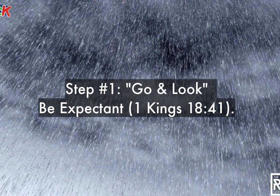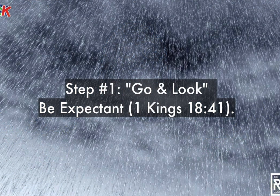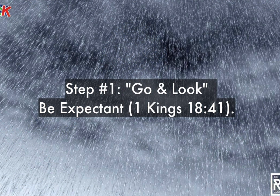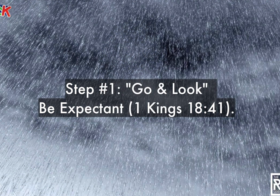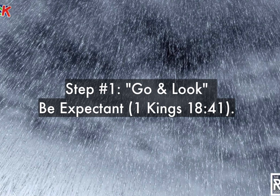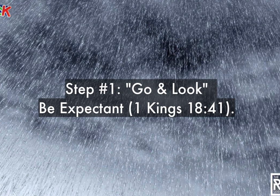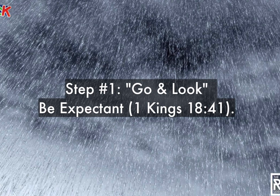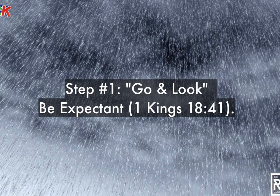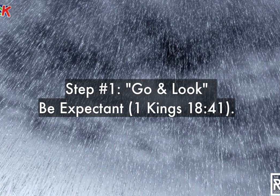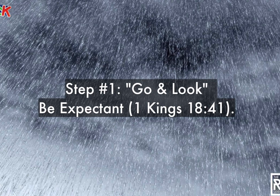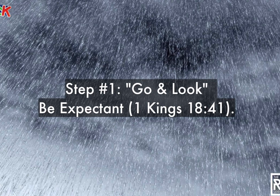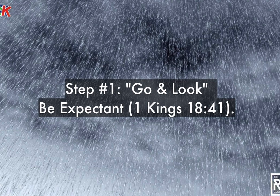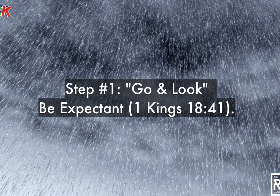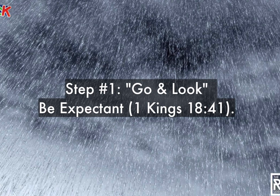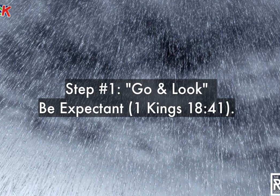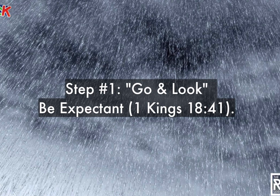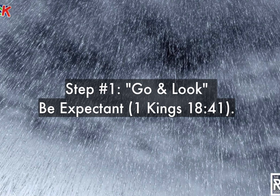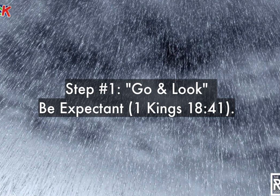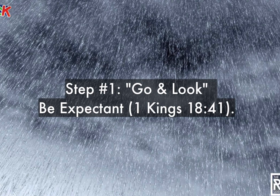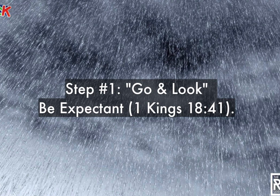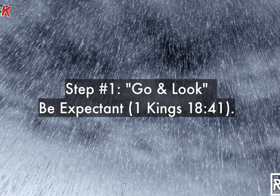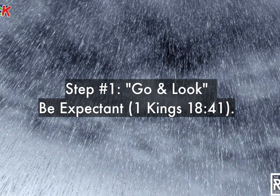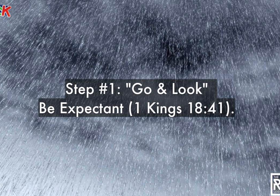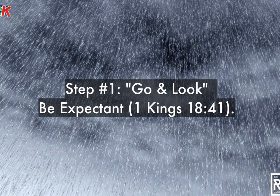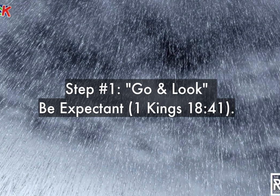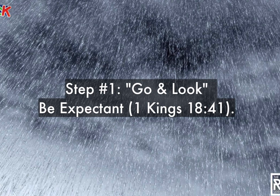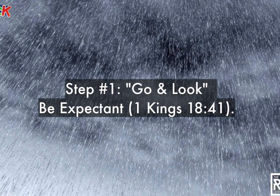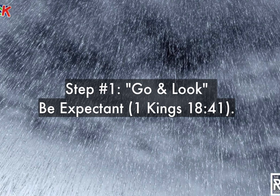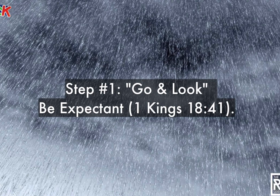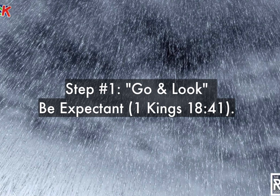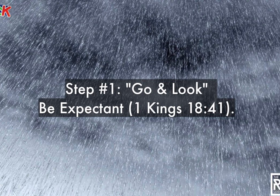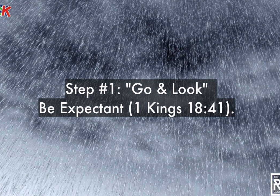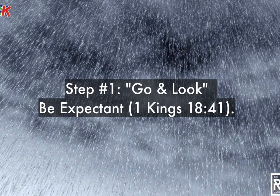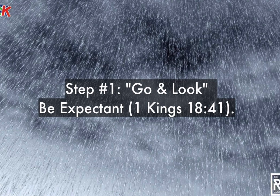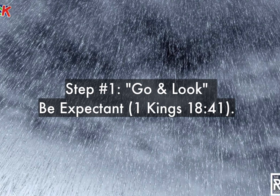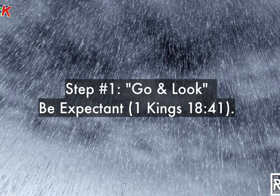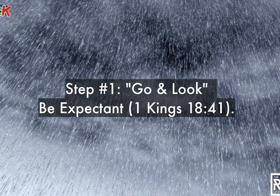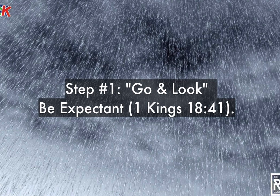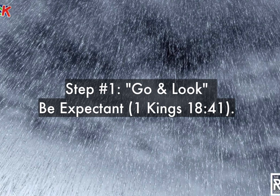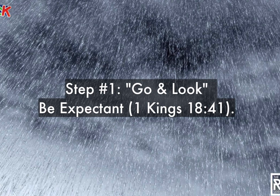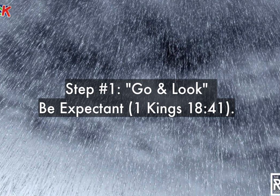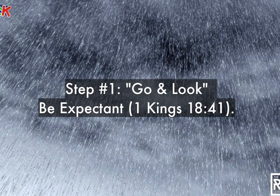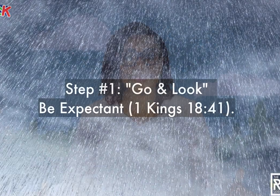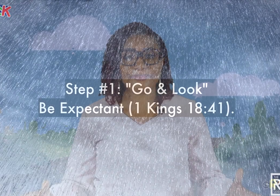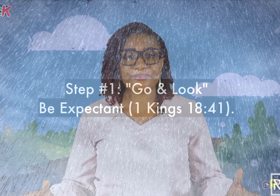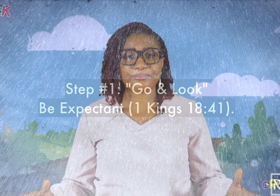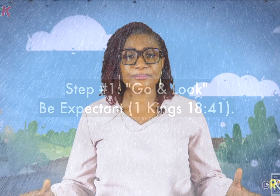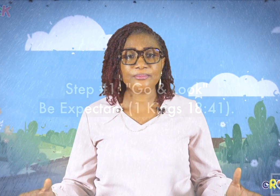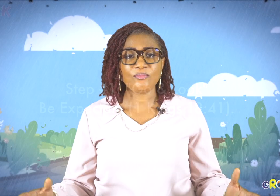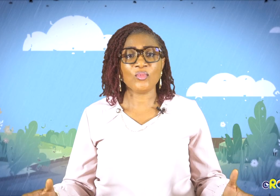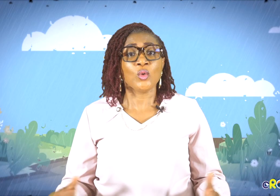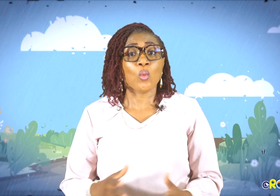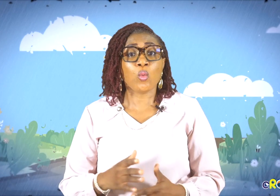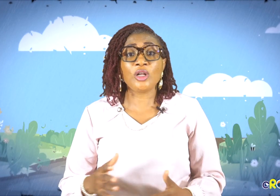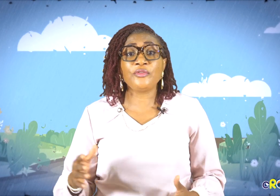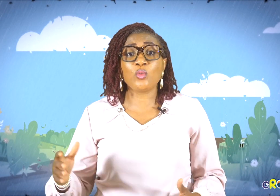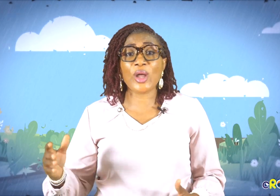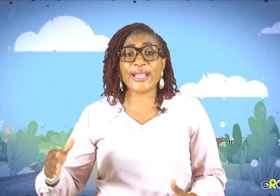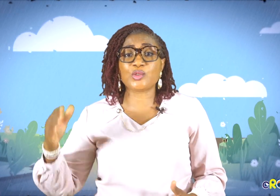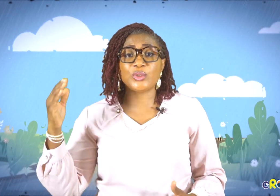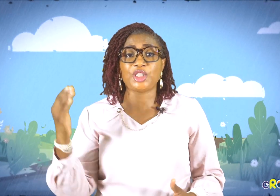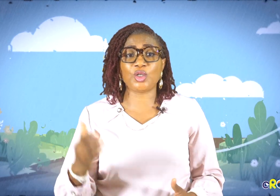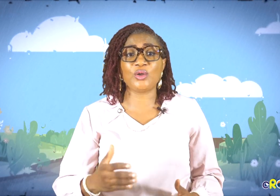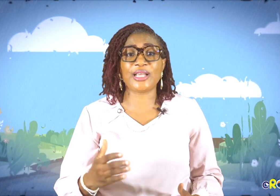look. Go and look means be expectant. 1 Kings chapter 18, verse 41. One